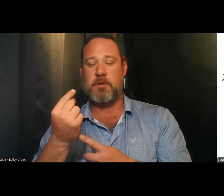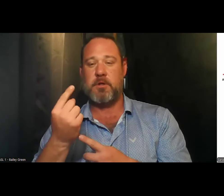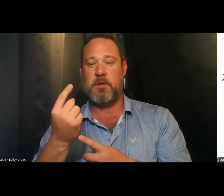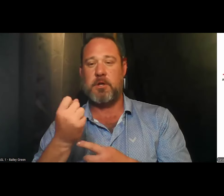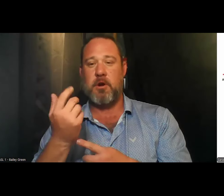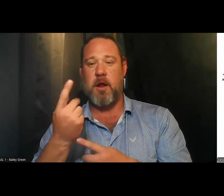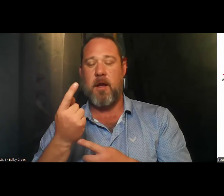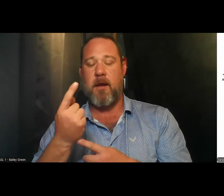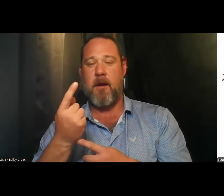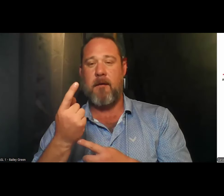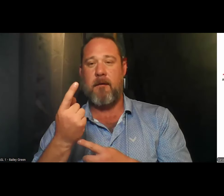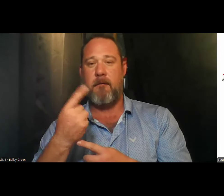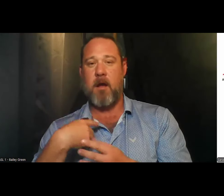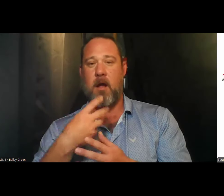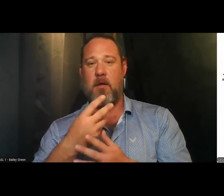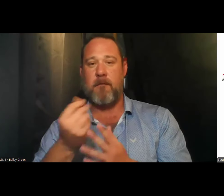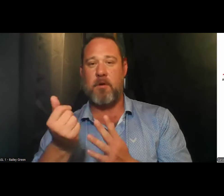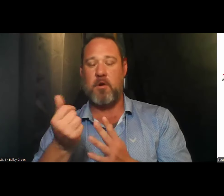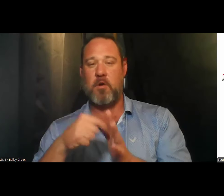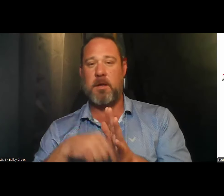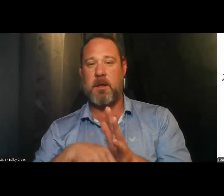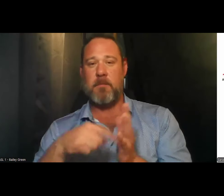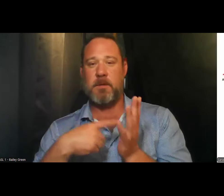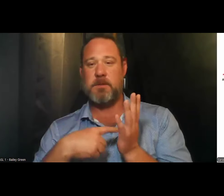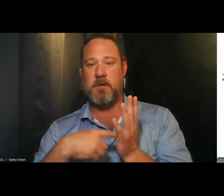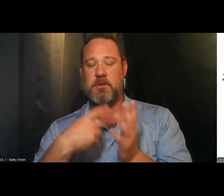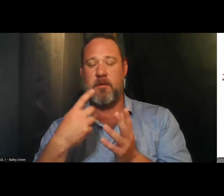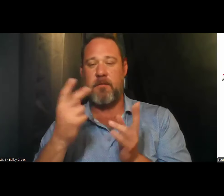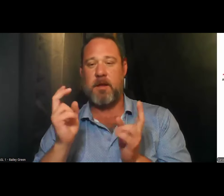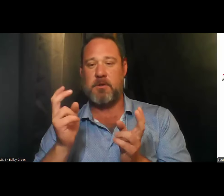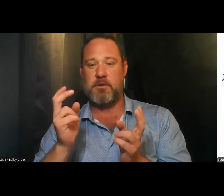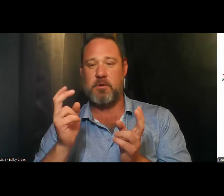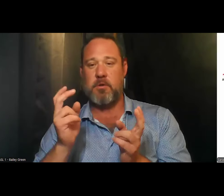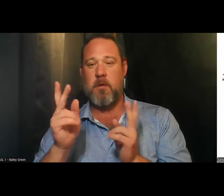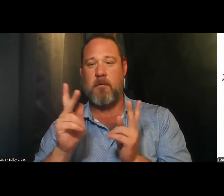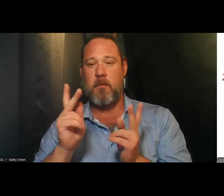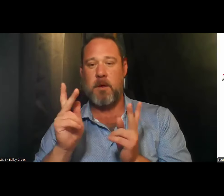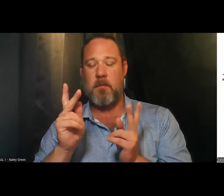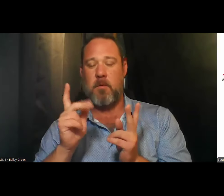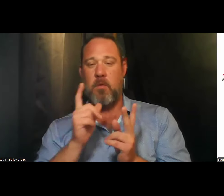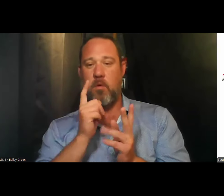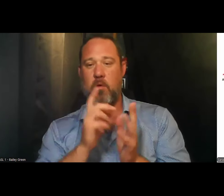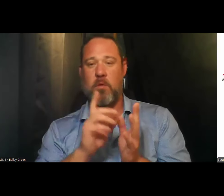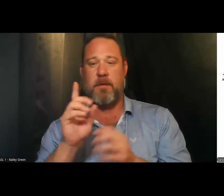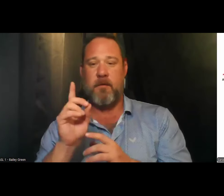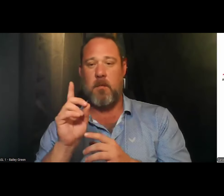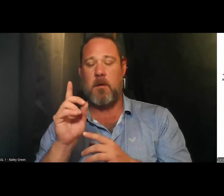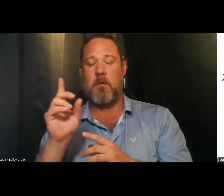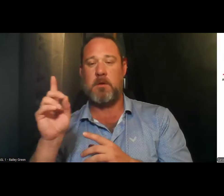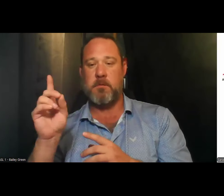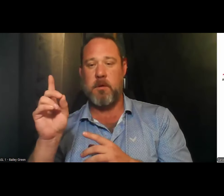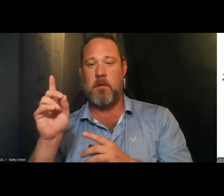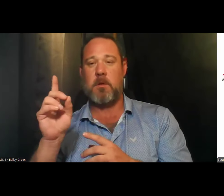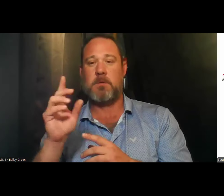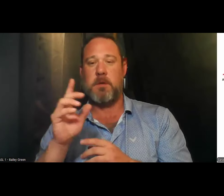so, you had a few in-depth discussions on the issue of people who have developmental disabilities, intellectual